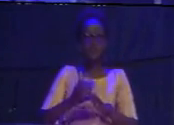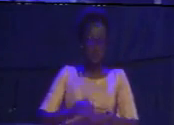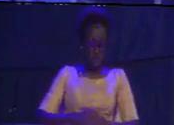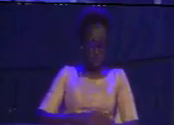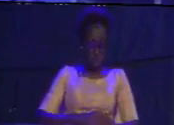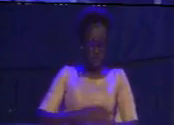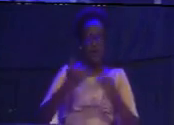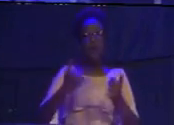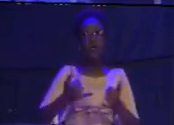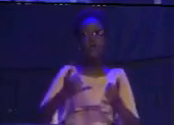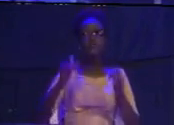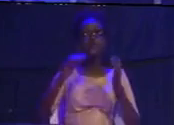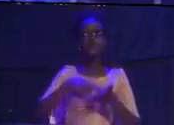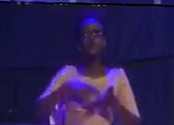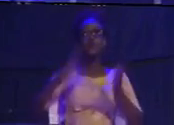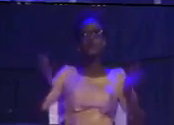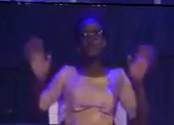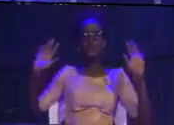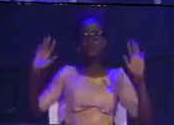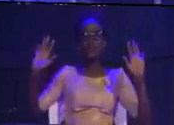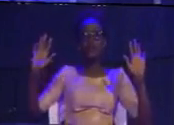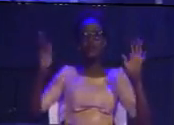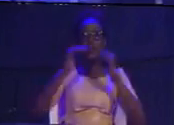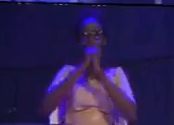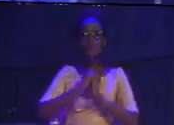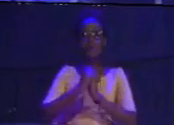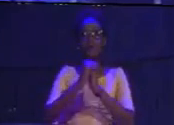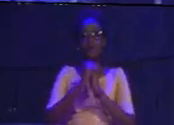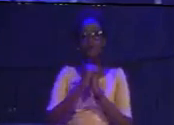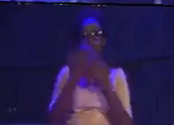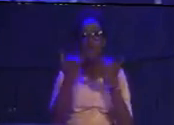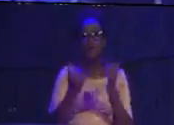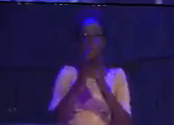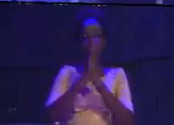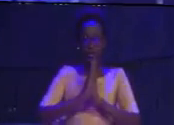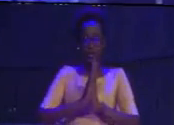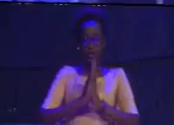you, Jesus. Let's lift up our hands and pray.